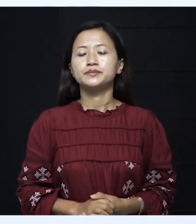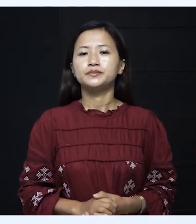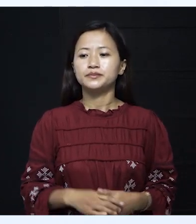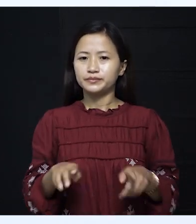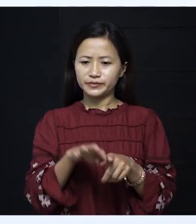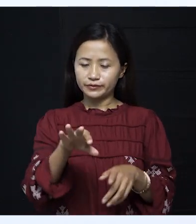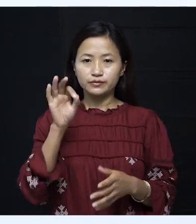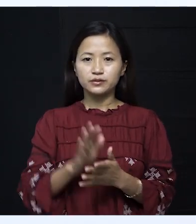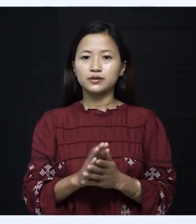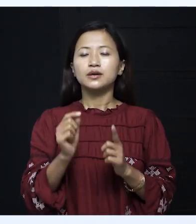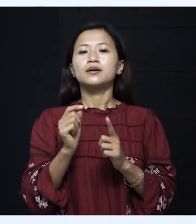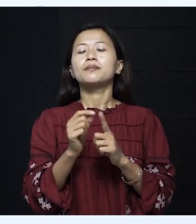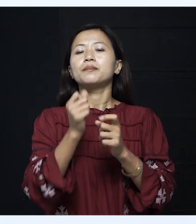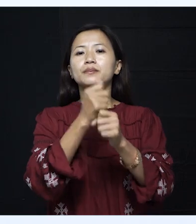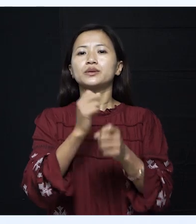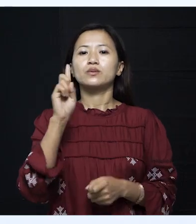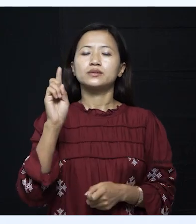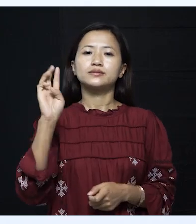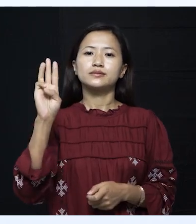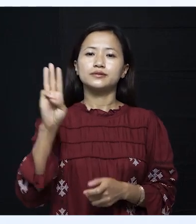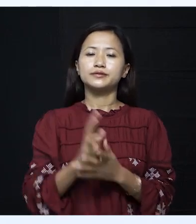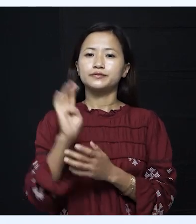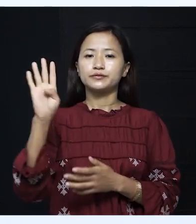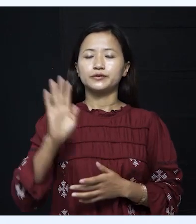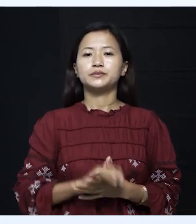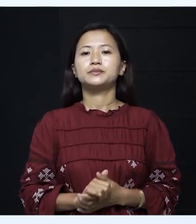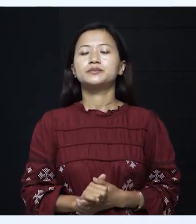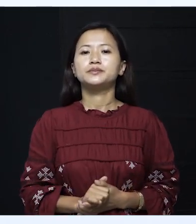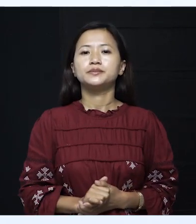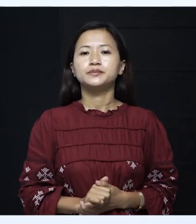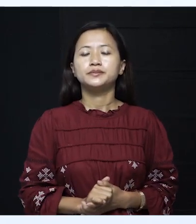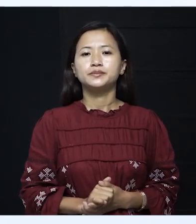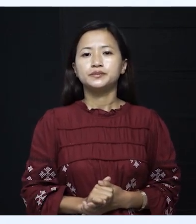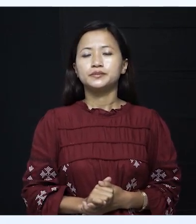And you would find it on page 134.